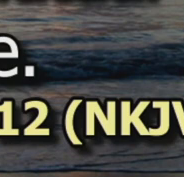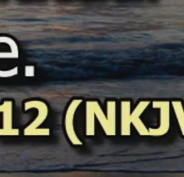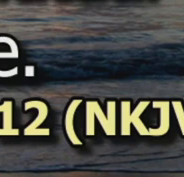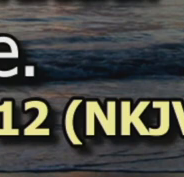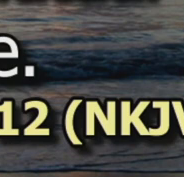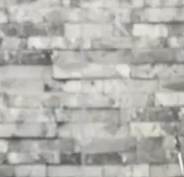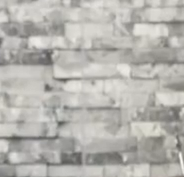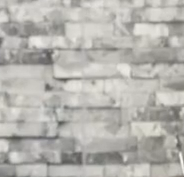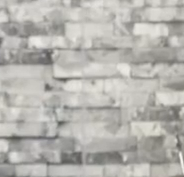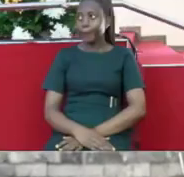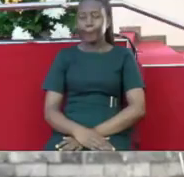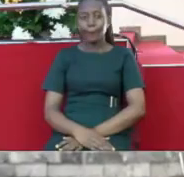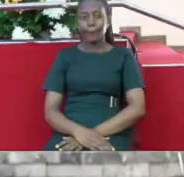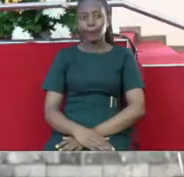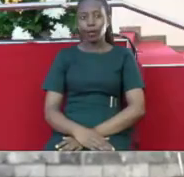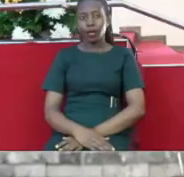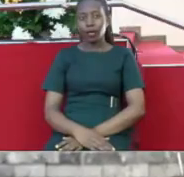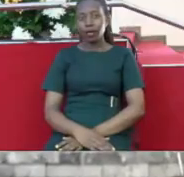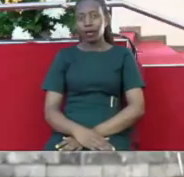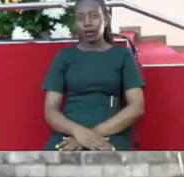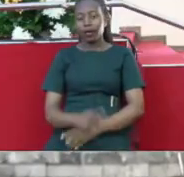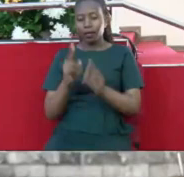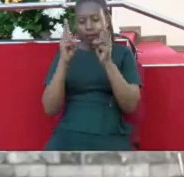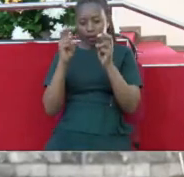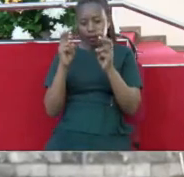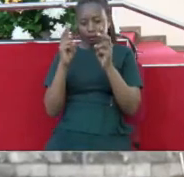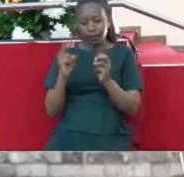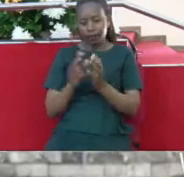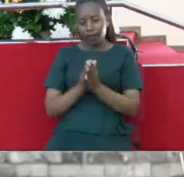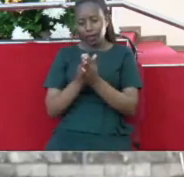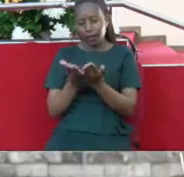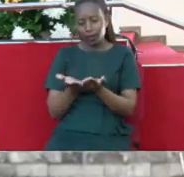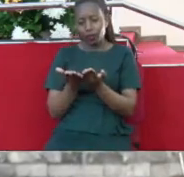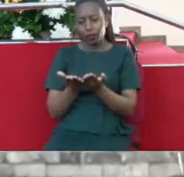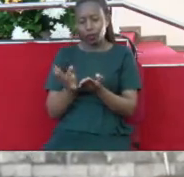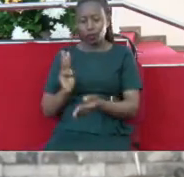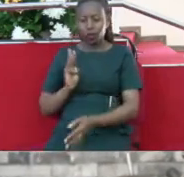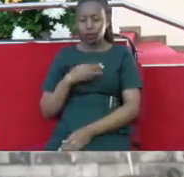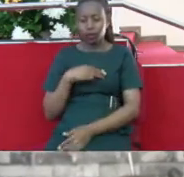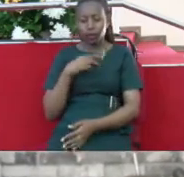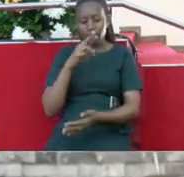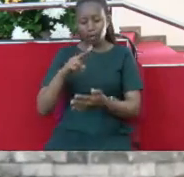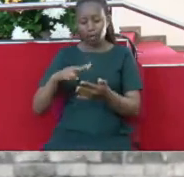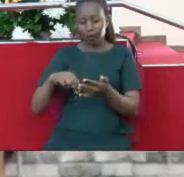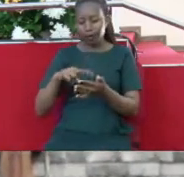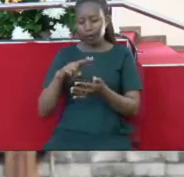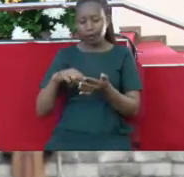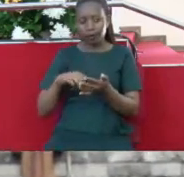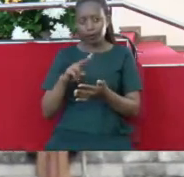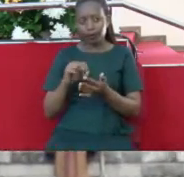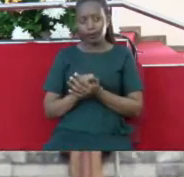that is in this book that we are reading. Kichwa cha hii somo ambalo tunasoma. In fact, let me even say, if you wanted to